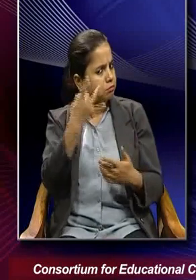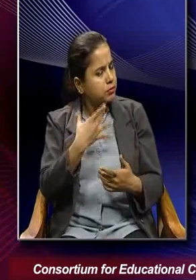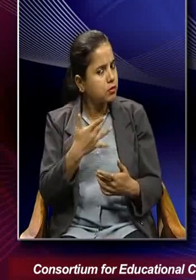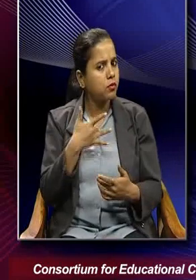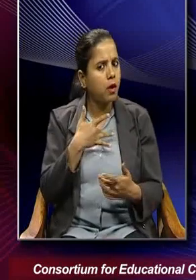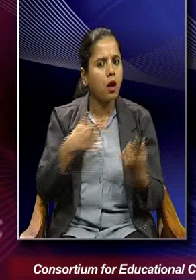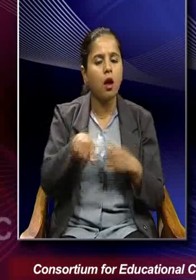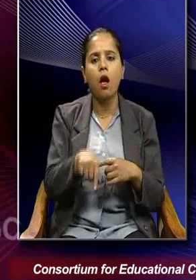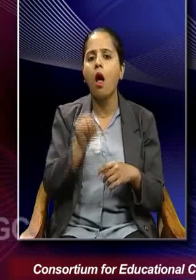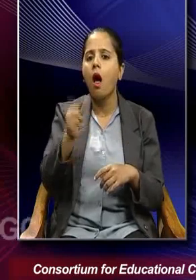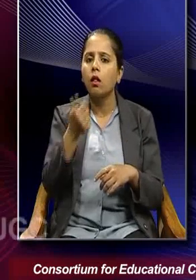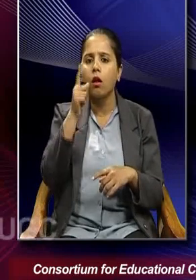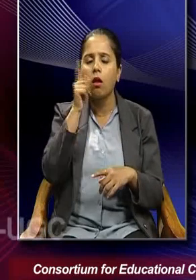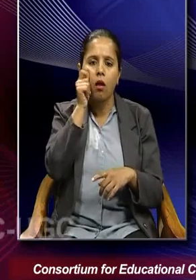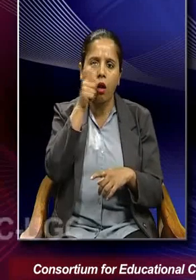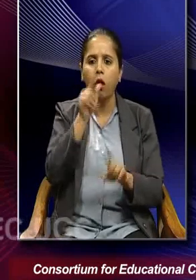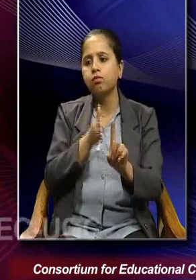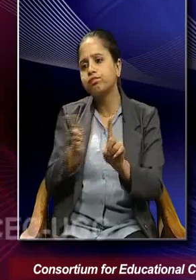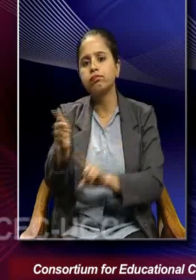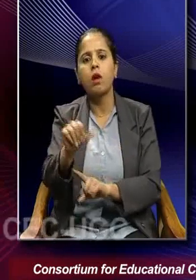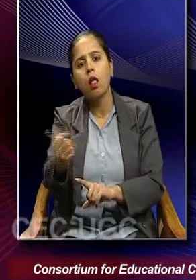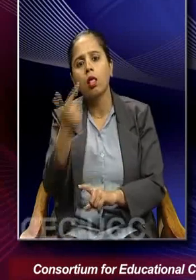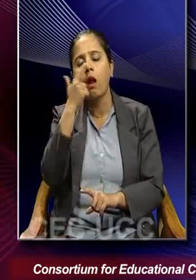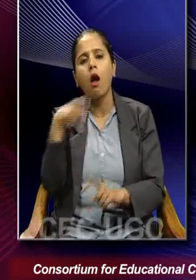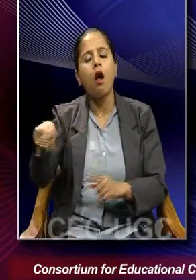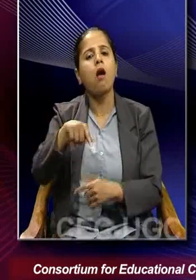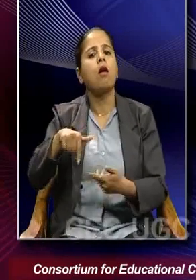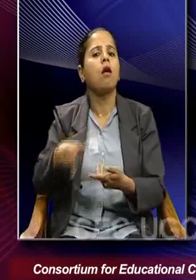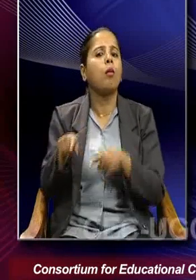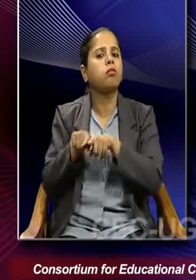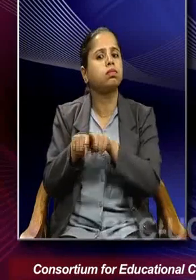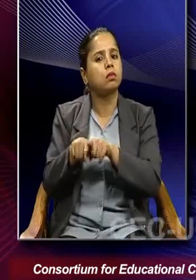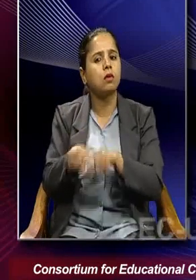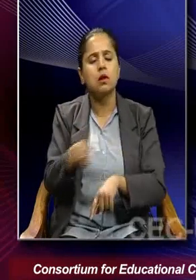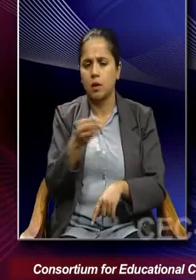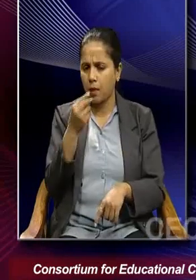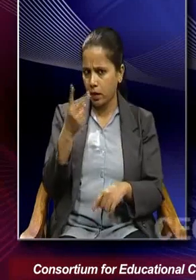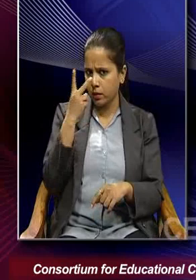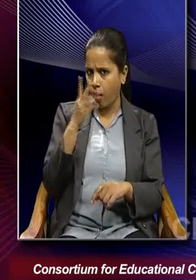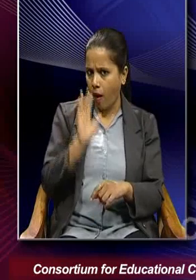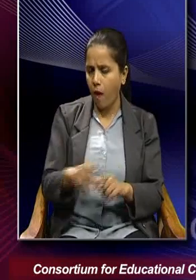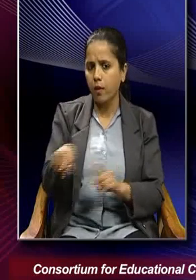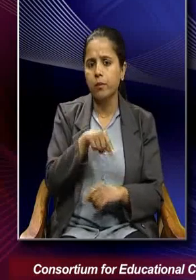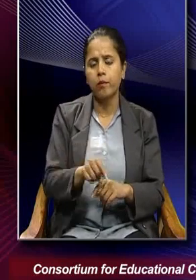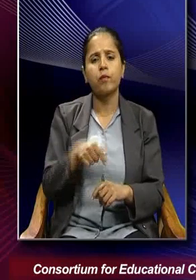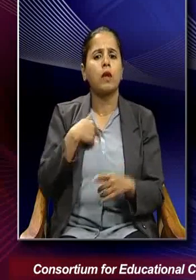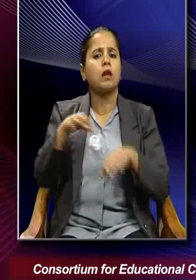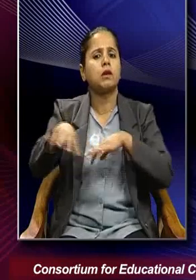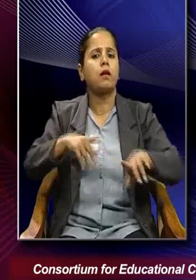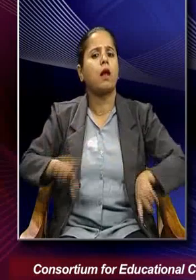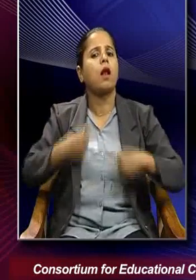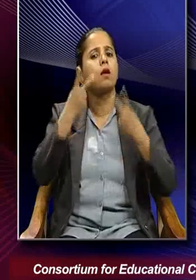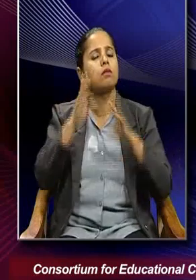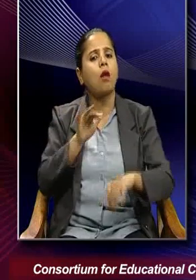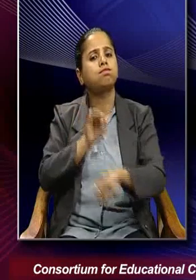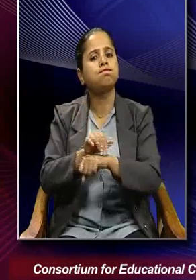the extramarital affair of the husband, and such kind of things they were seen in urban life, and we find